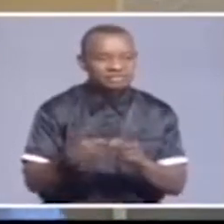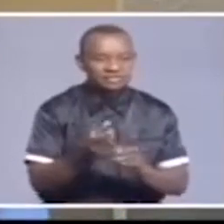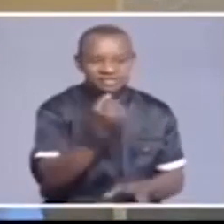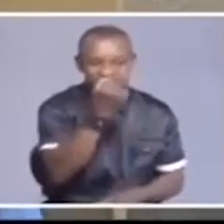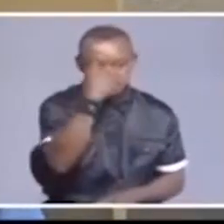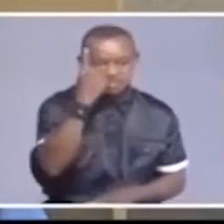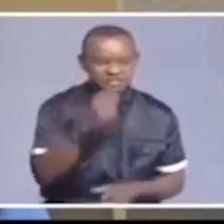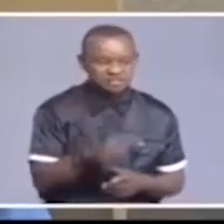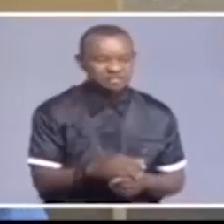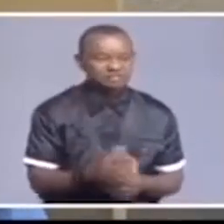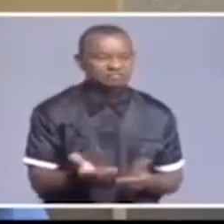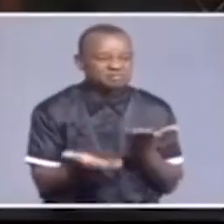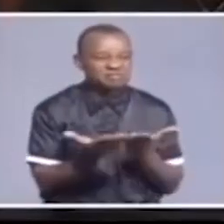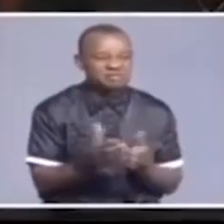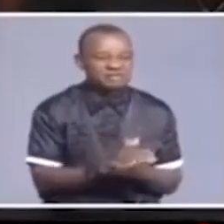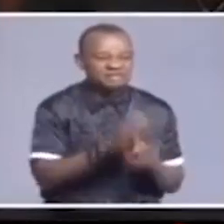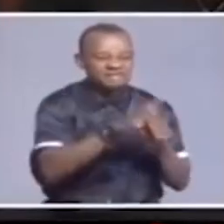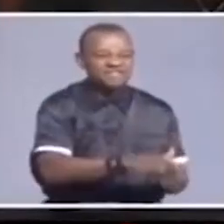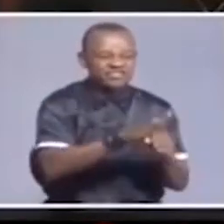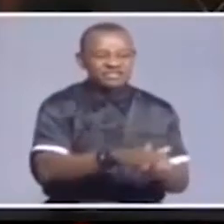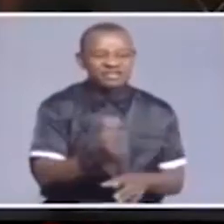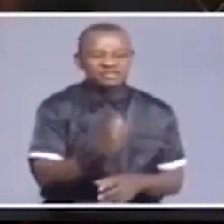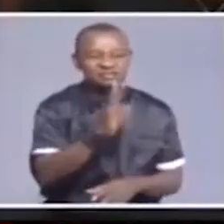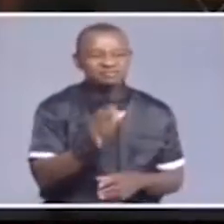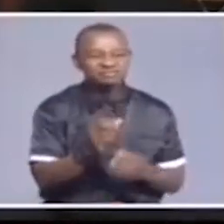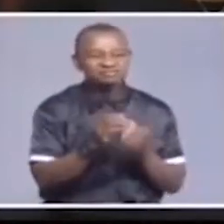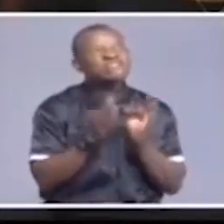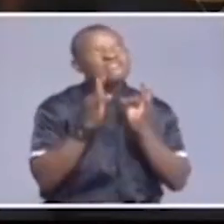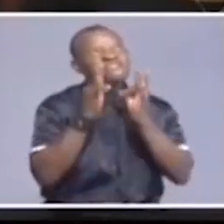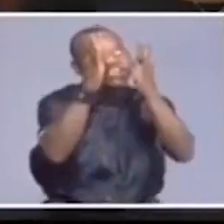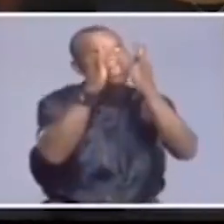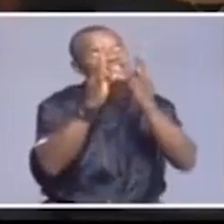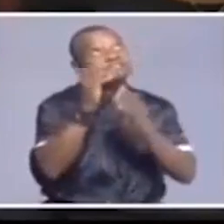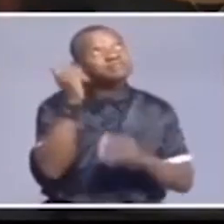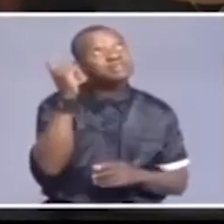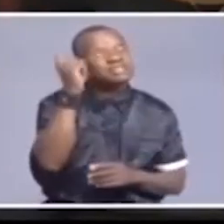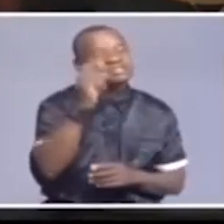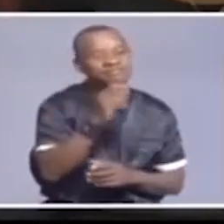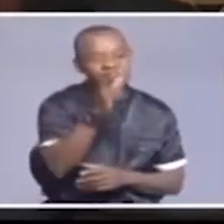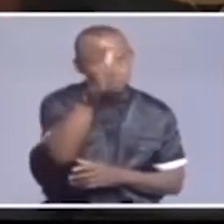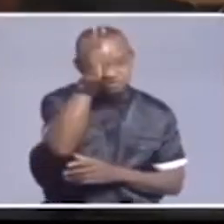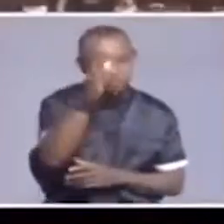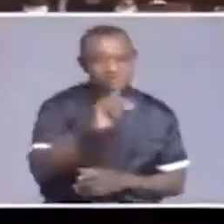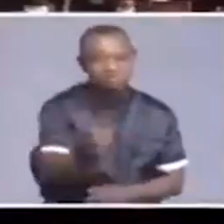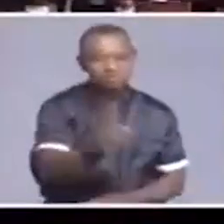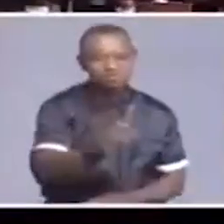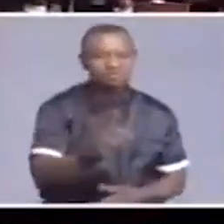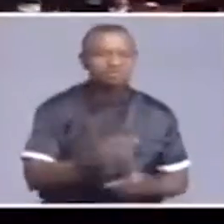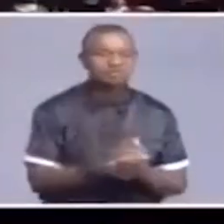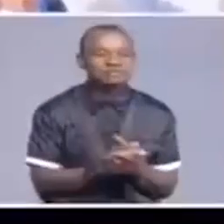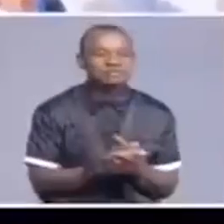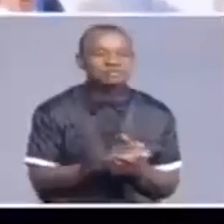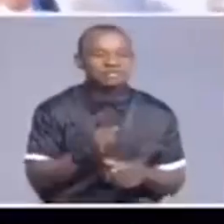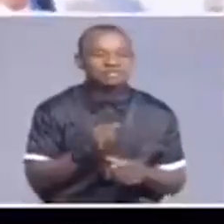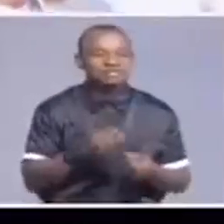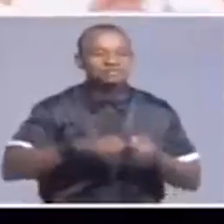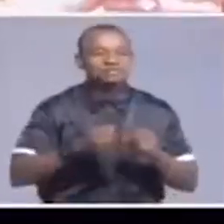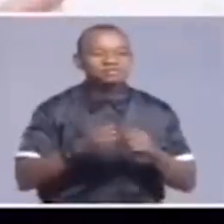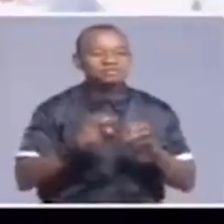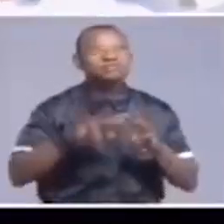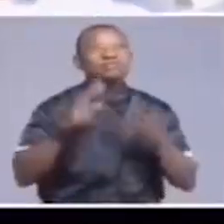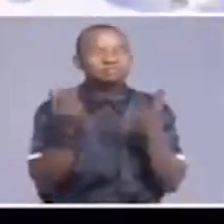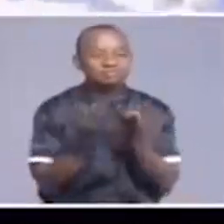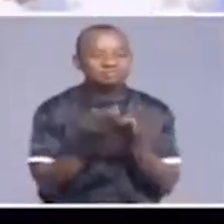religion? That is wrong. That is very wrong. The event was held to put an end to forced conversion programs around the world